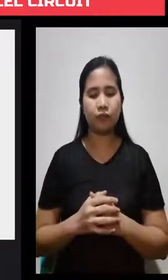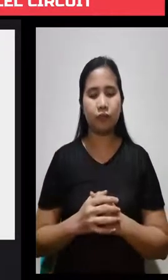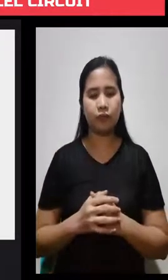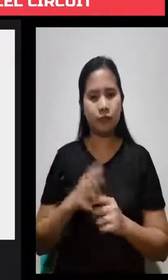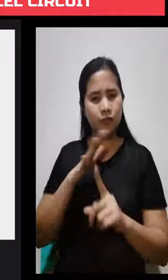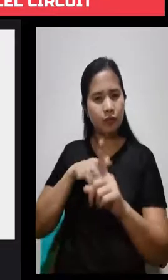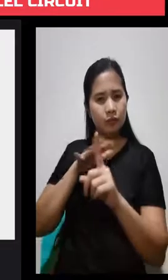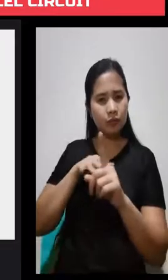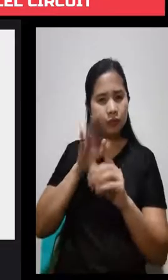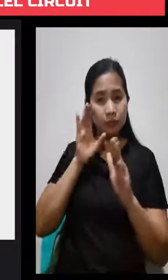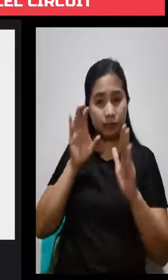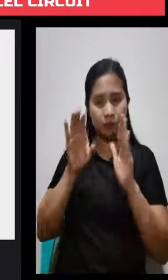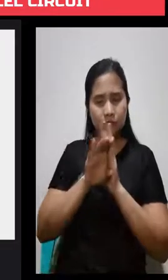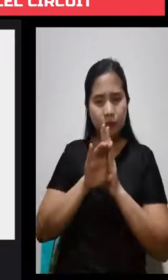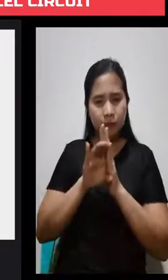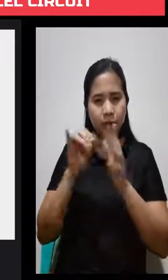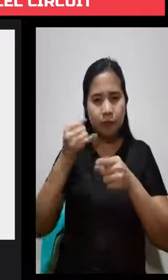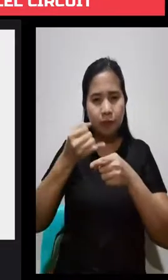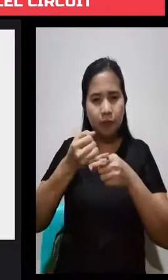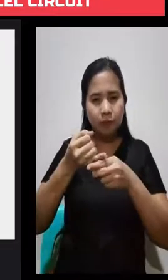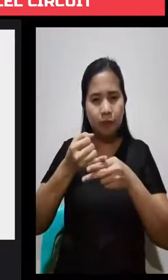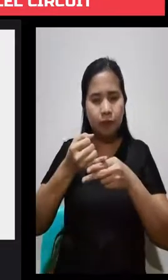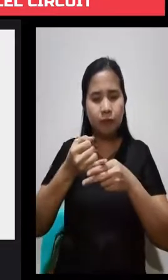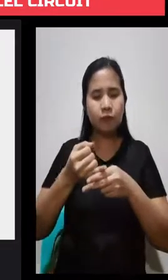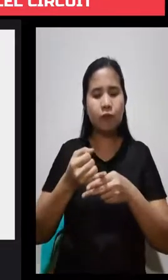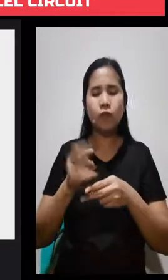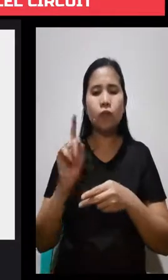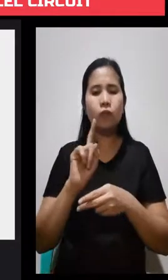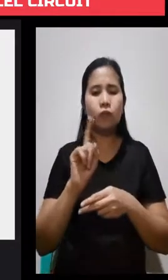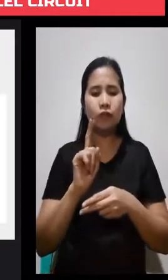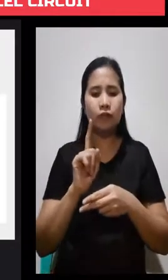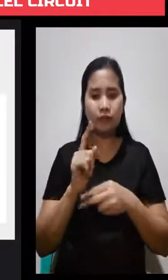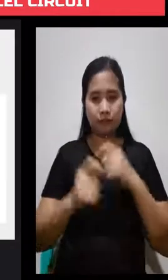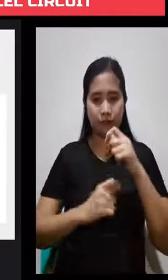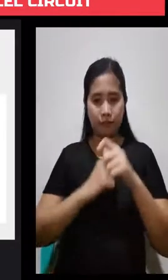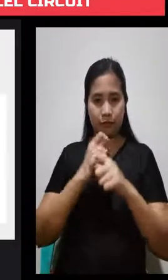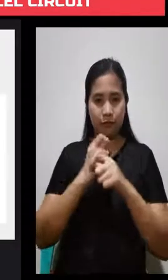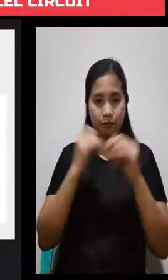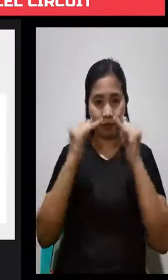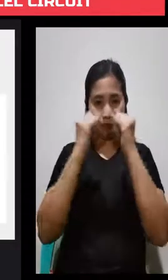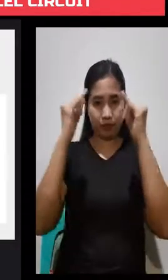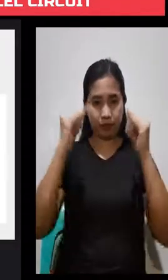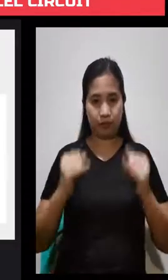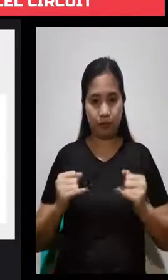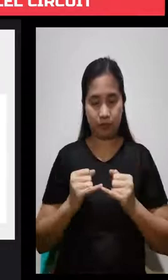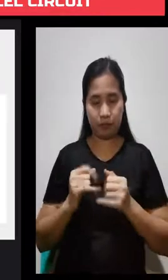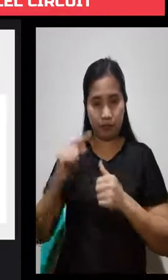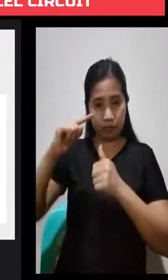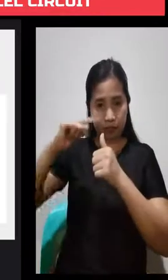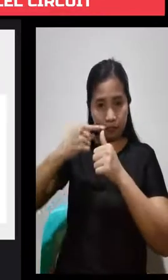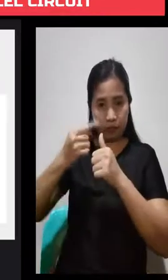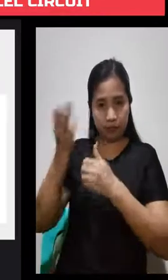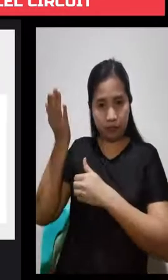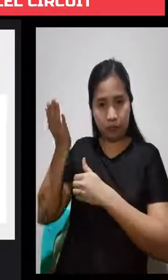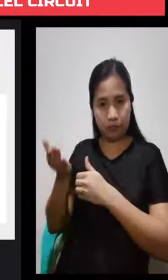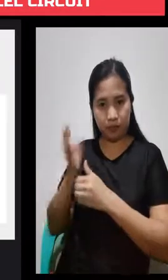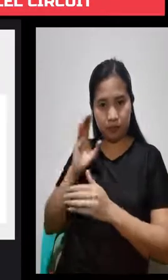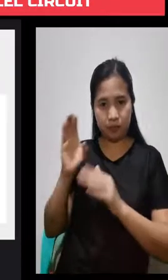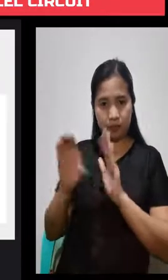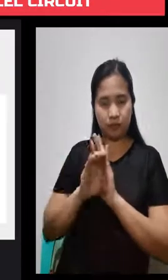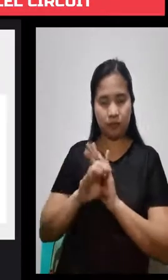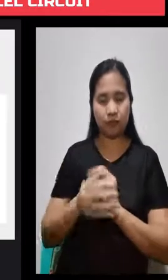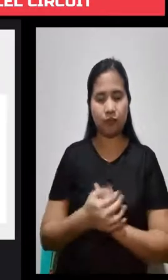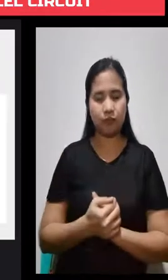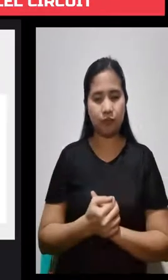circuit. This is the first picture. This is the second picture.